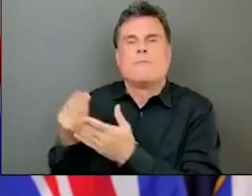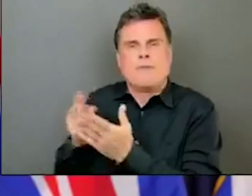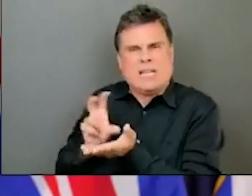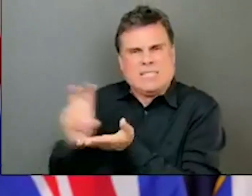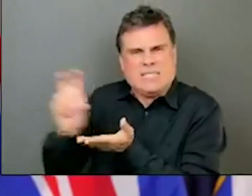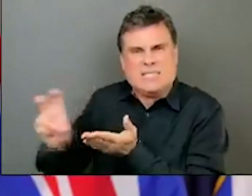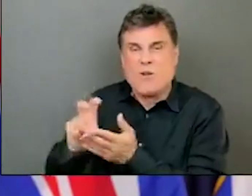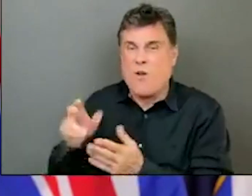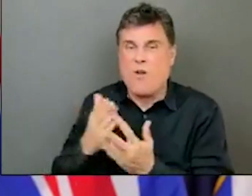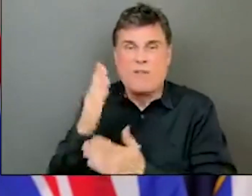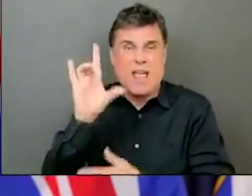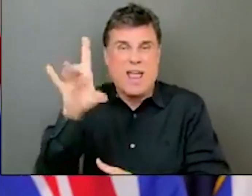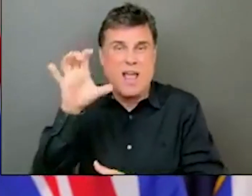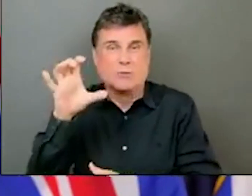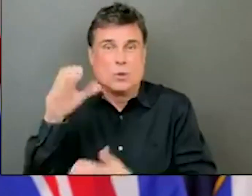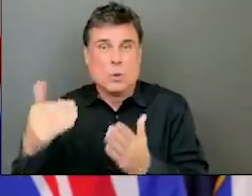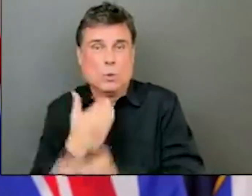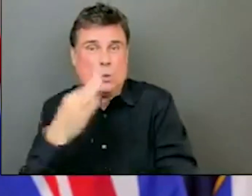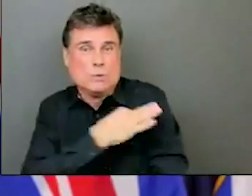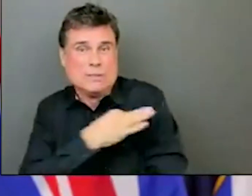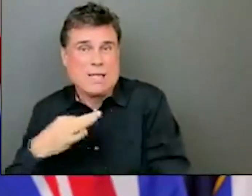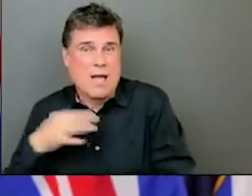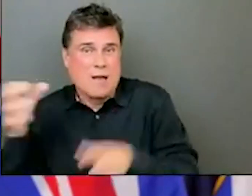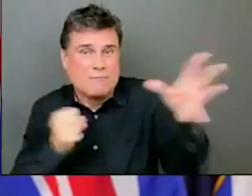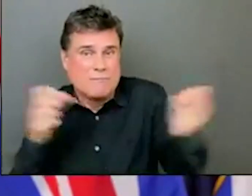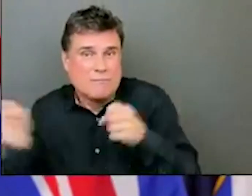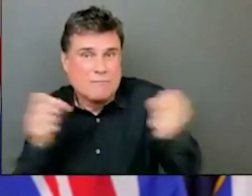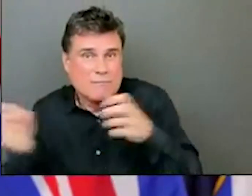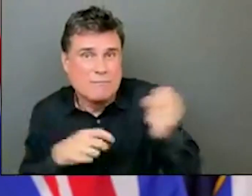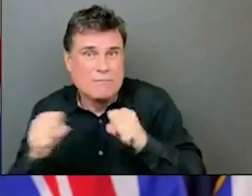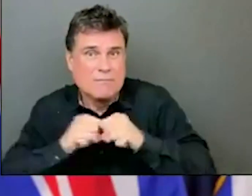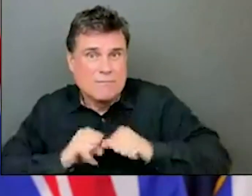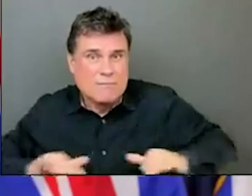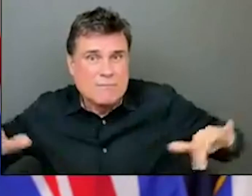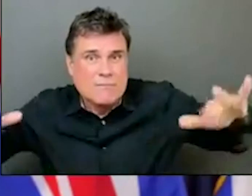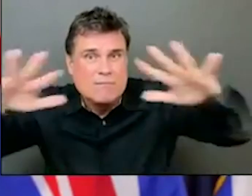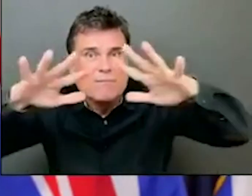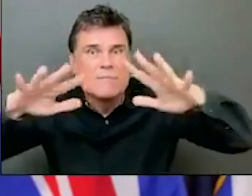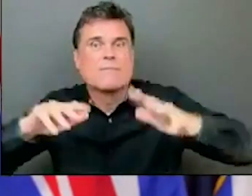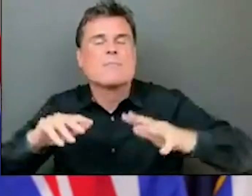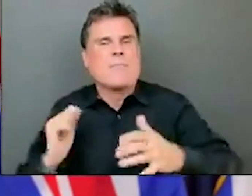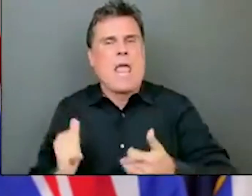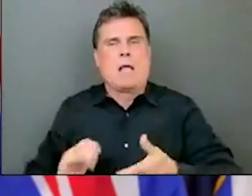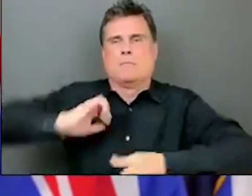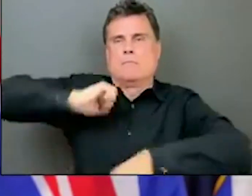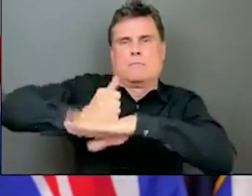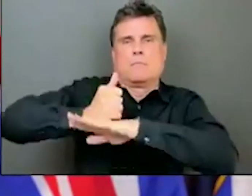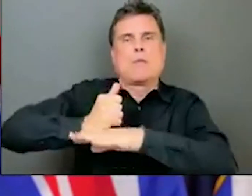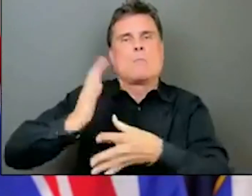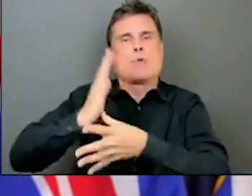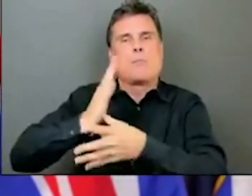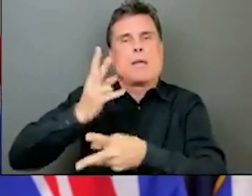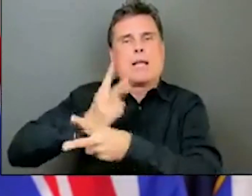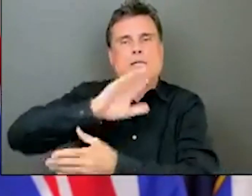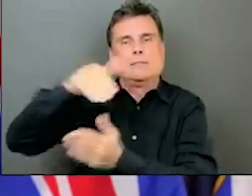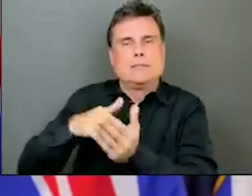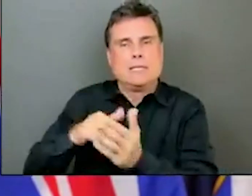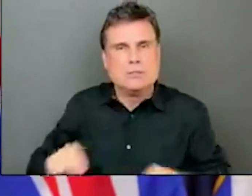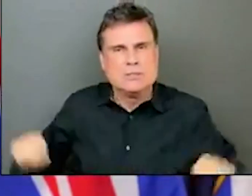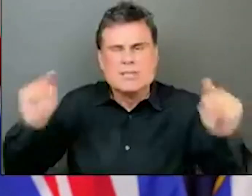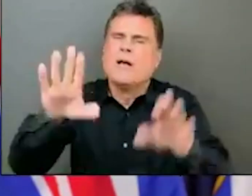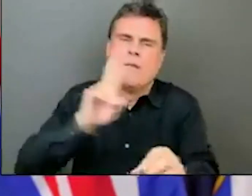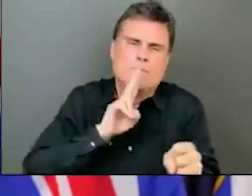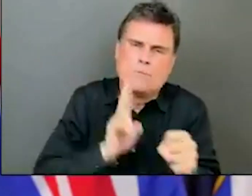than 800 new staff have been added to support primary care across the province, which is a significant achievement. There is more to